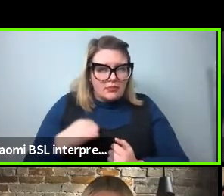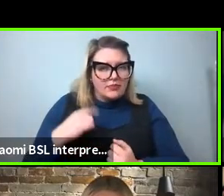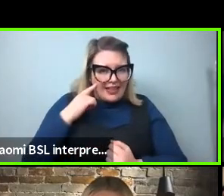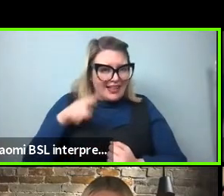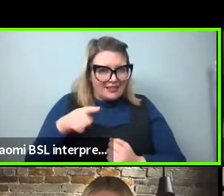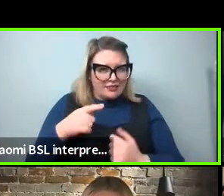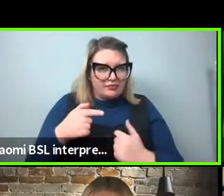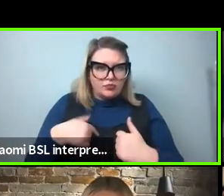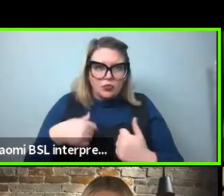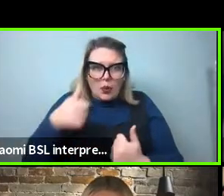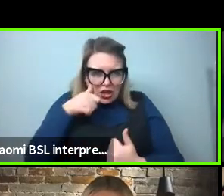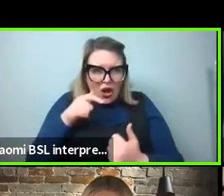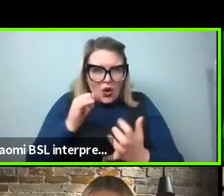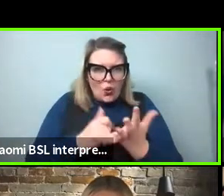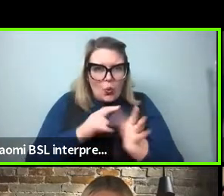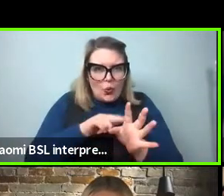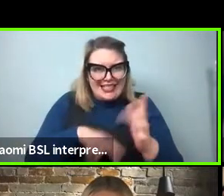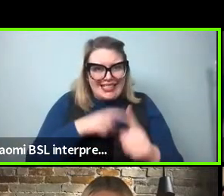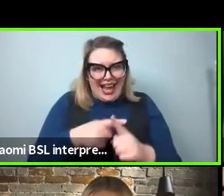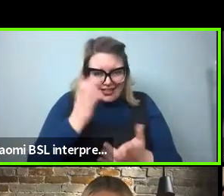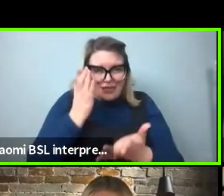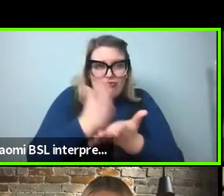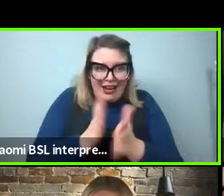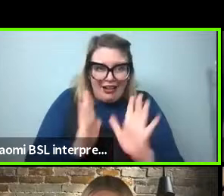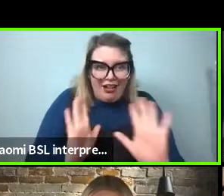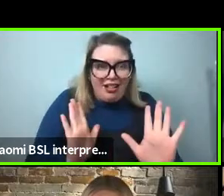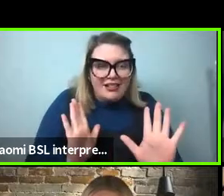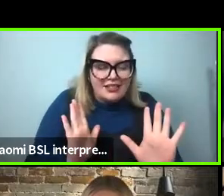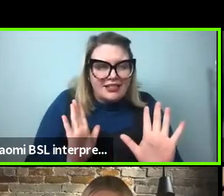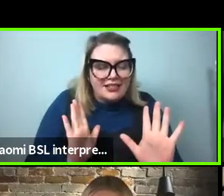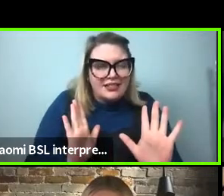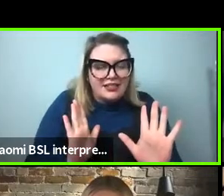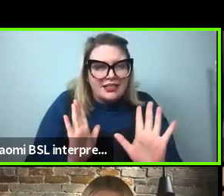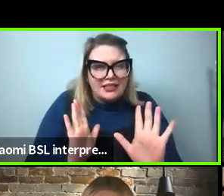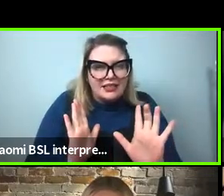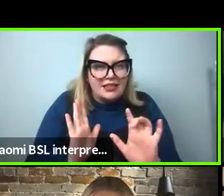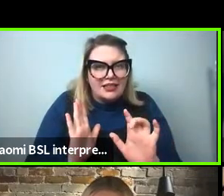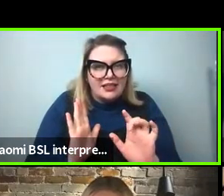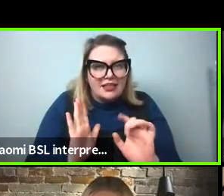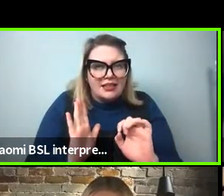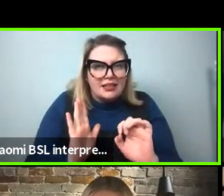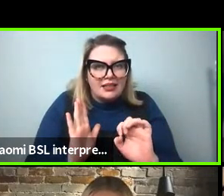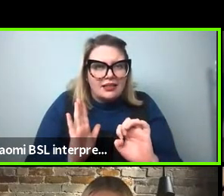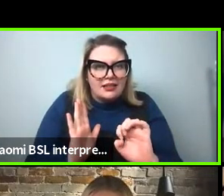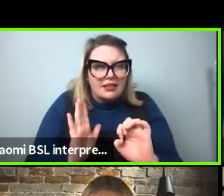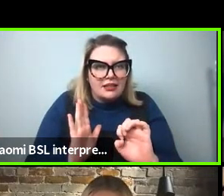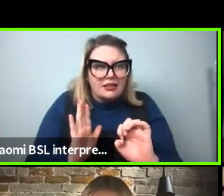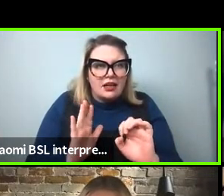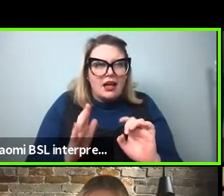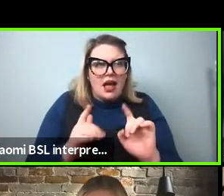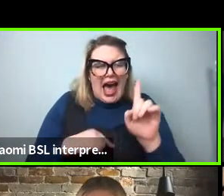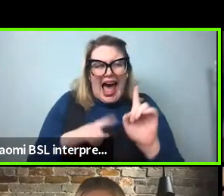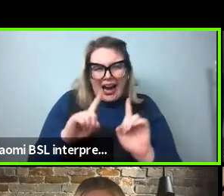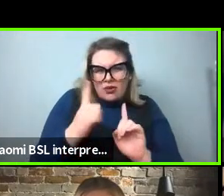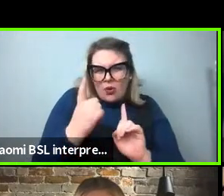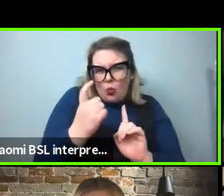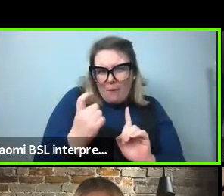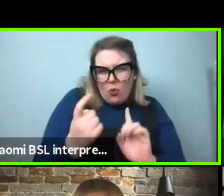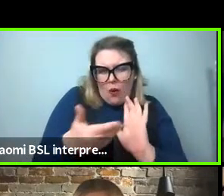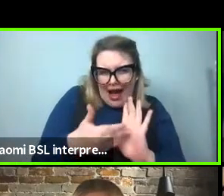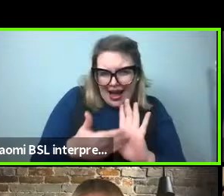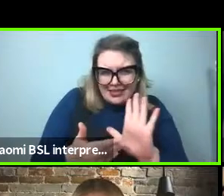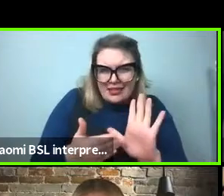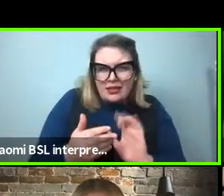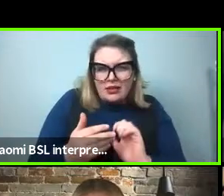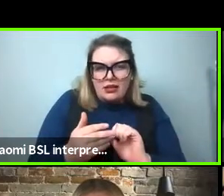things are real. And so that's, that's my answer to your question. So I think we're not in, you know, I, it's another, just, just, just let me go on for one second more. It's like people get, when I